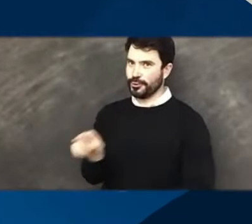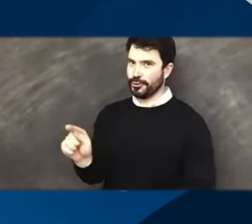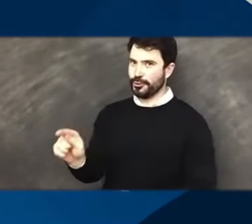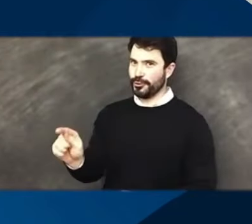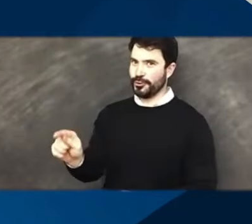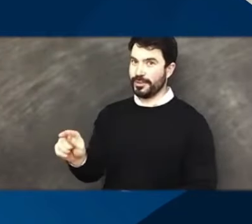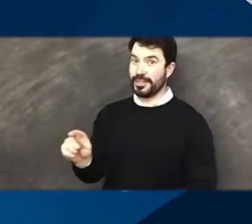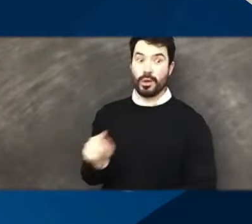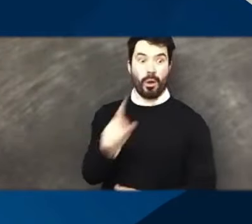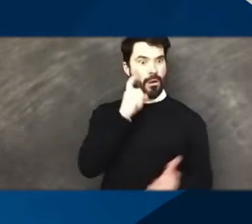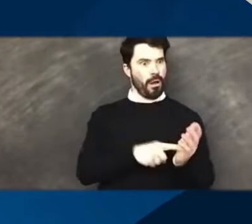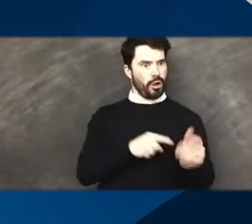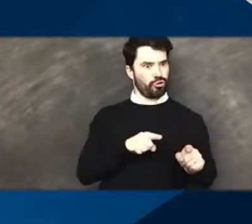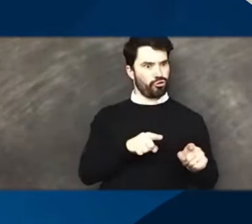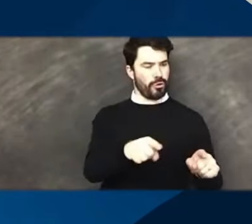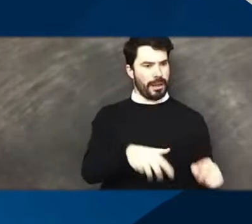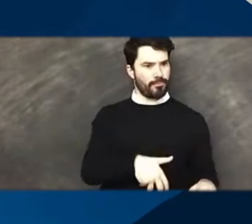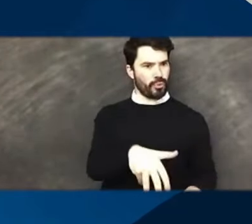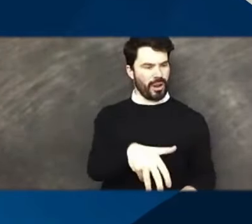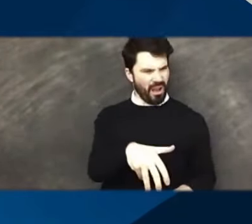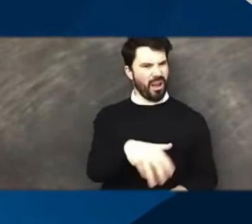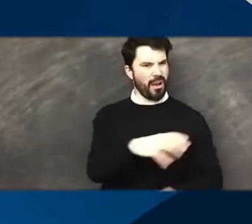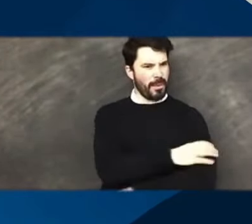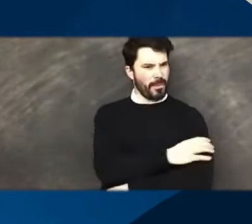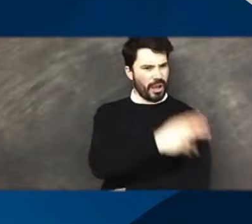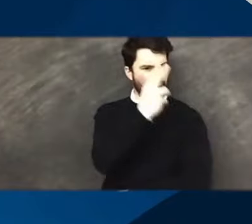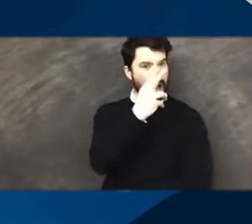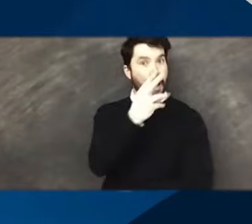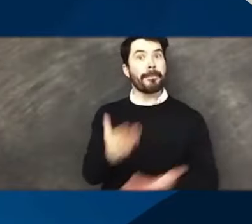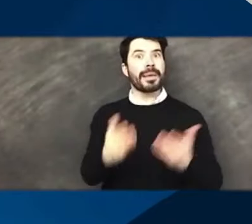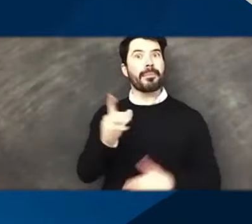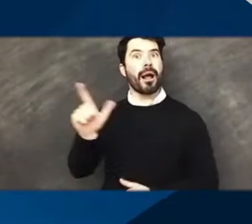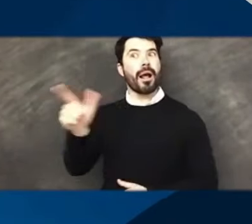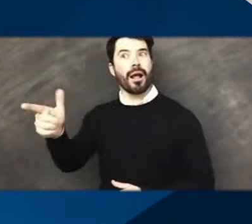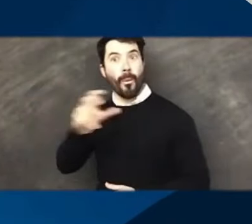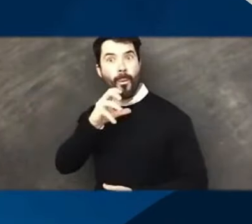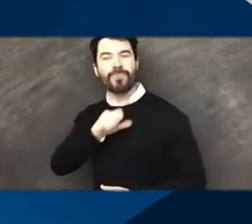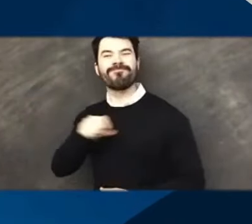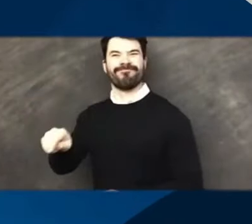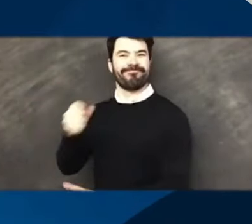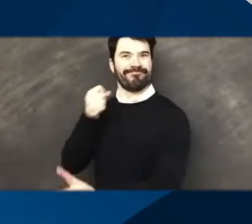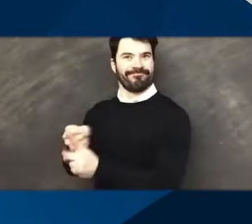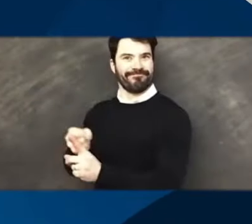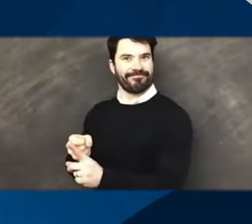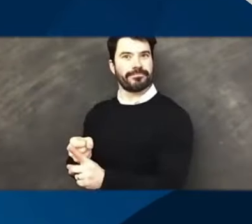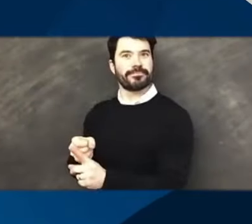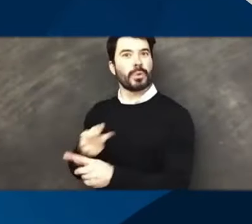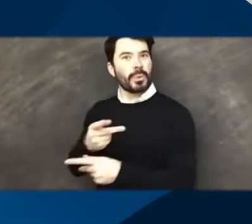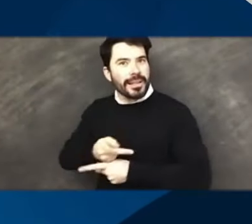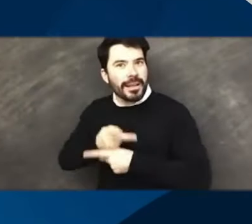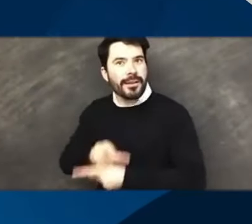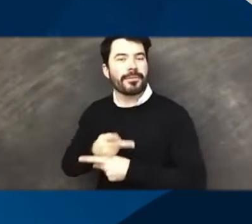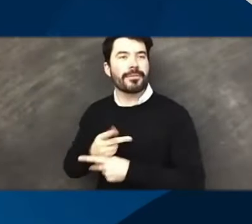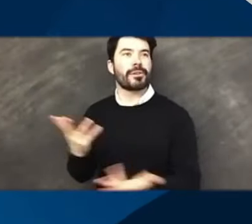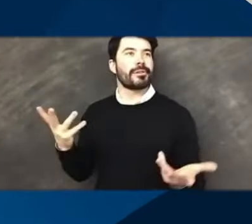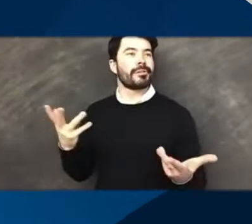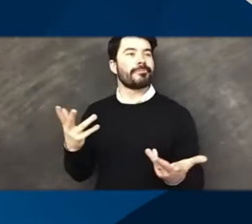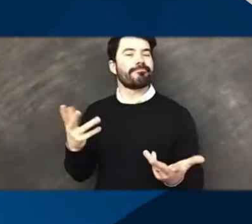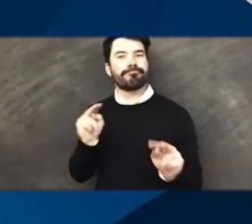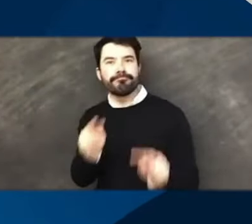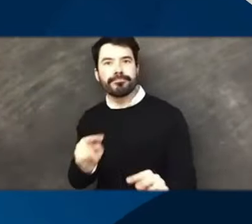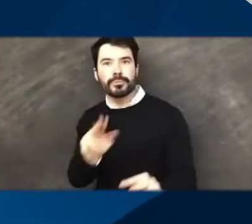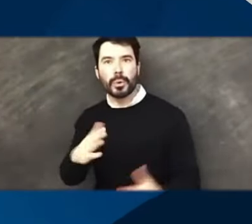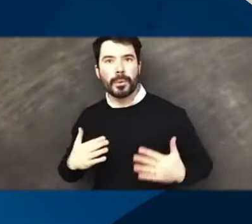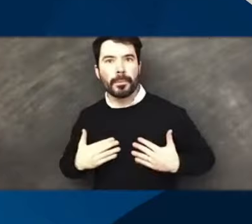brewing there. And again, it's really allows you to focus on watching weight, maintaining